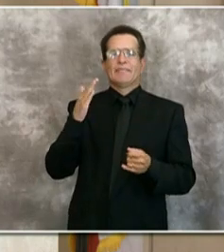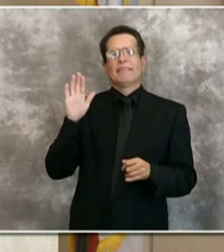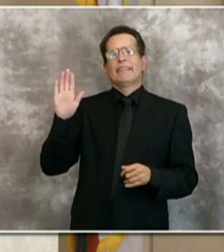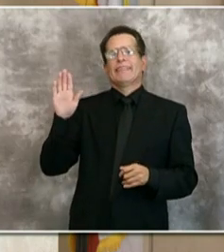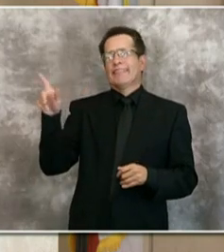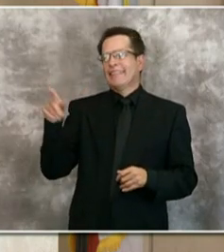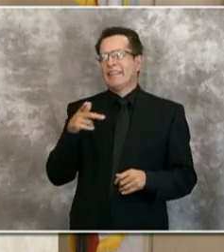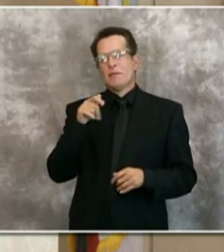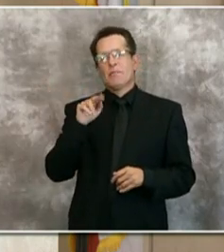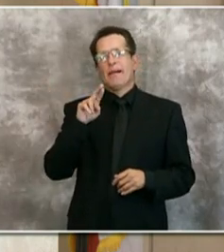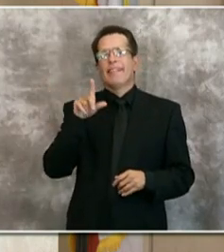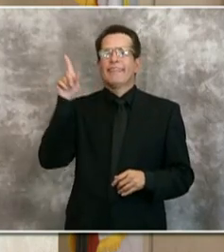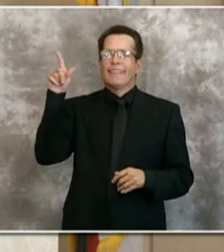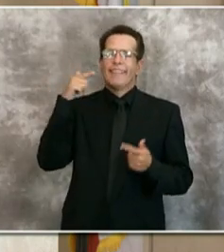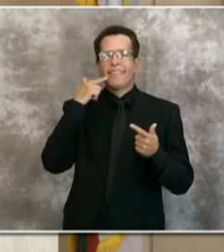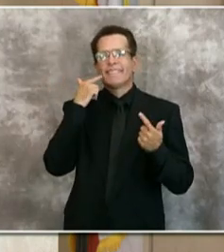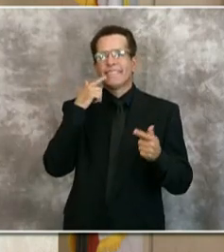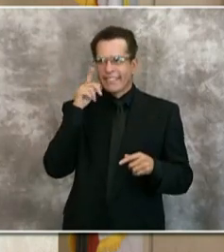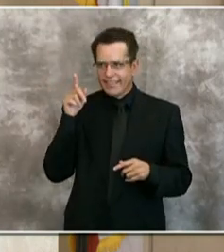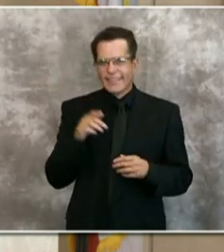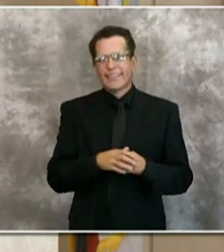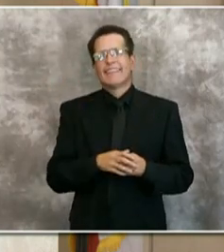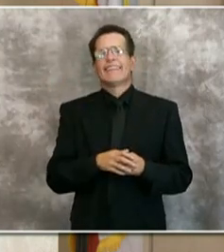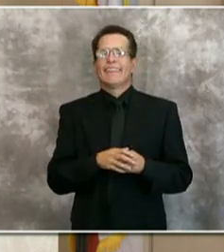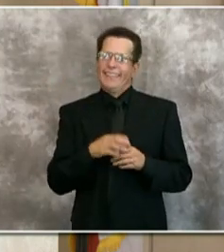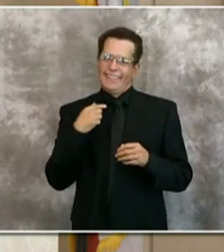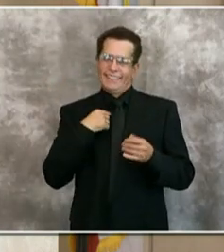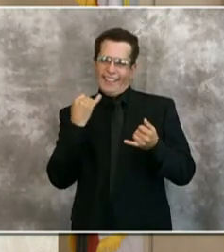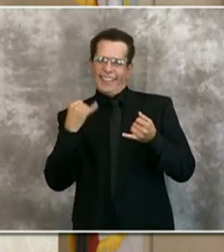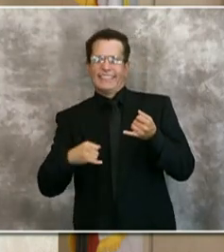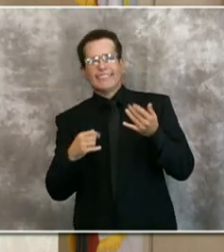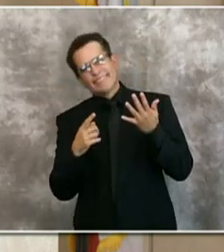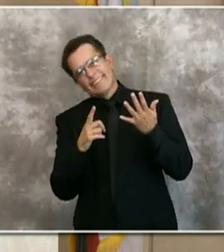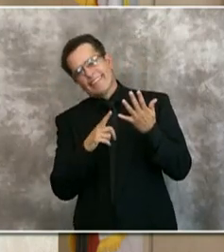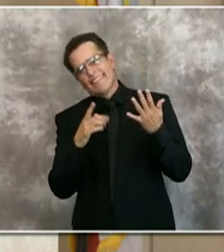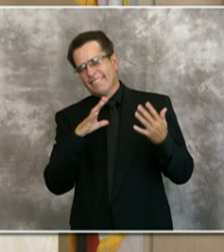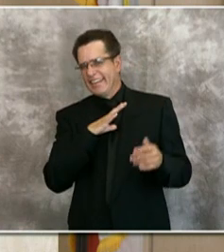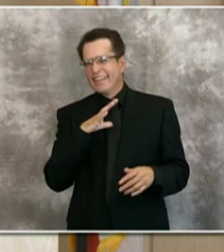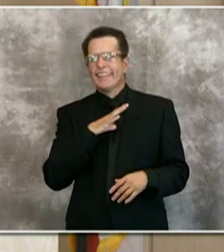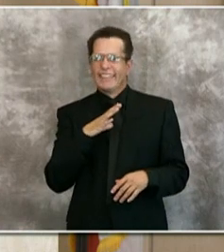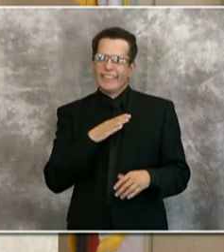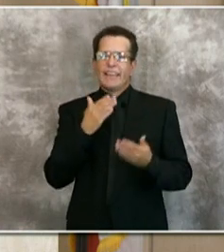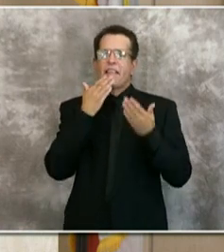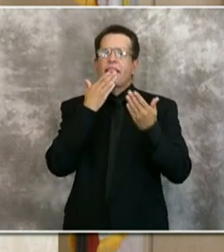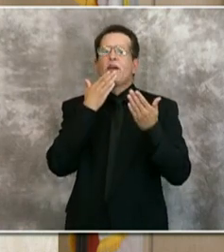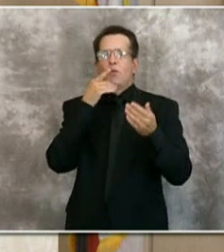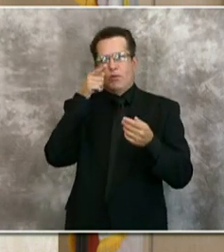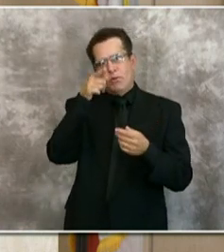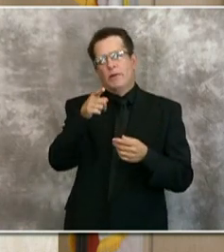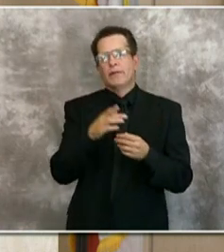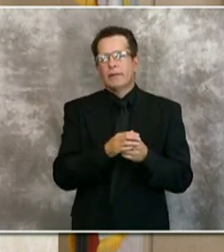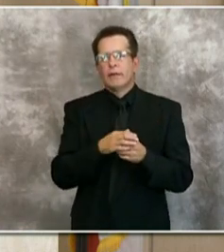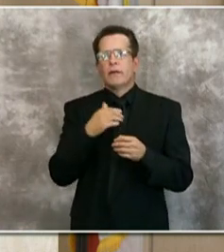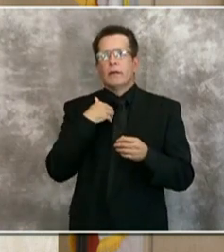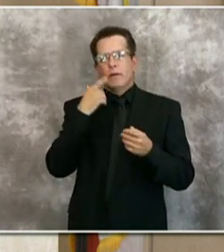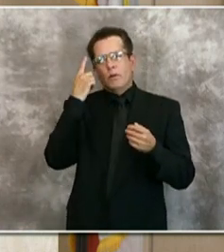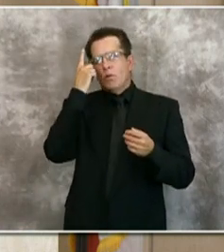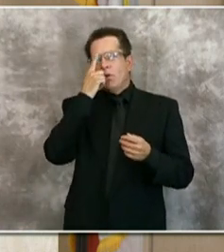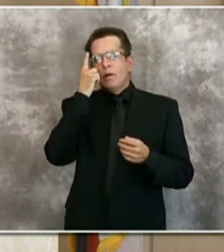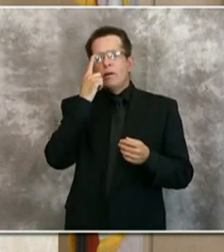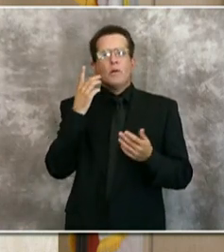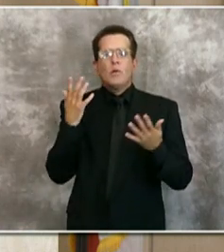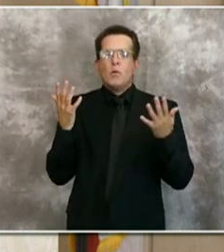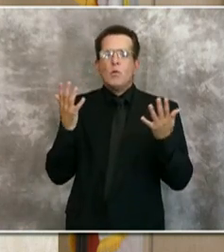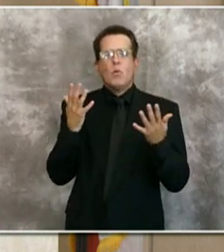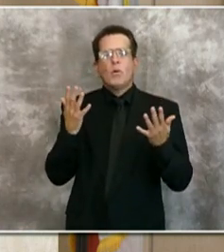Go ahead, Paul. Pulling up the rear again, I guess. Well, thank you for taking my call. What is the consequence